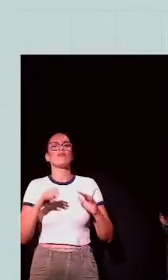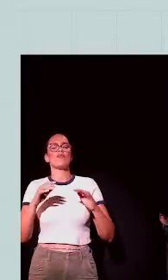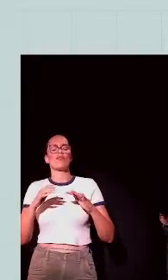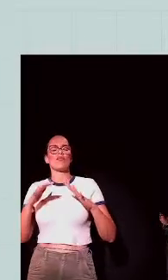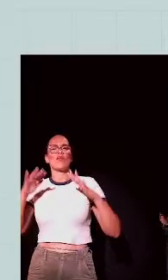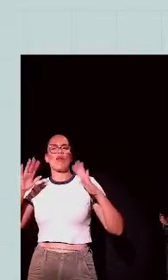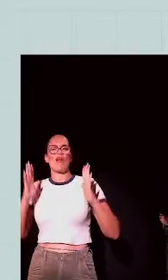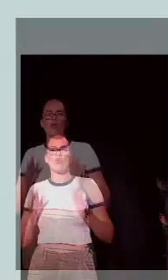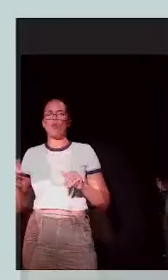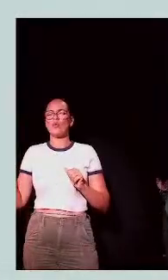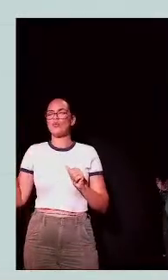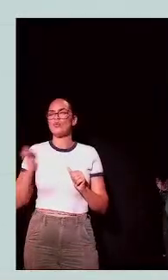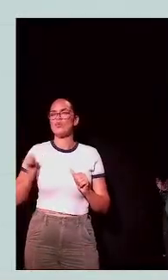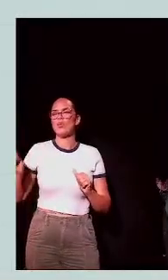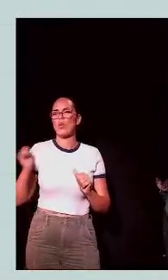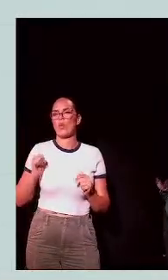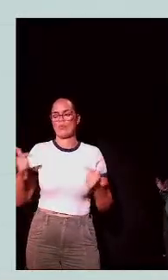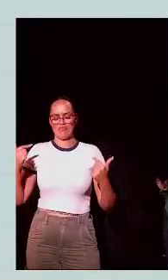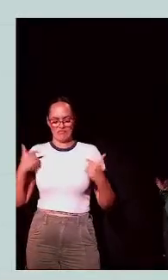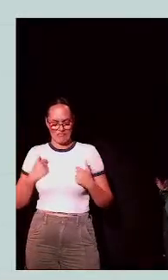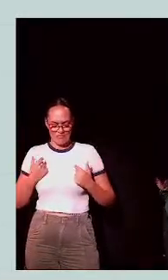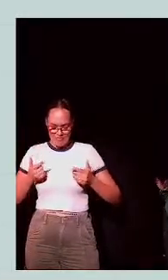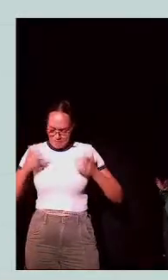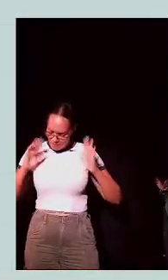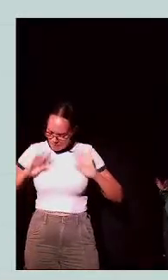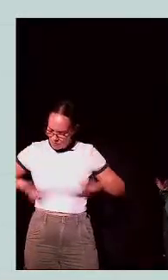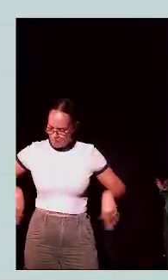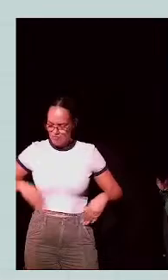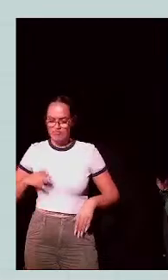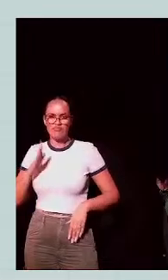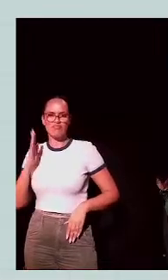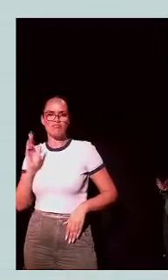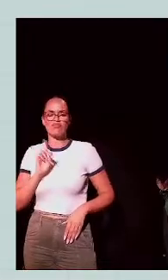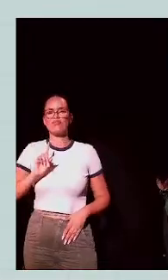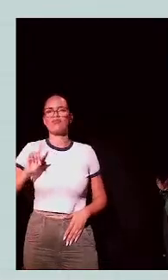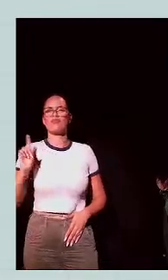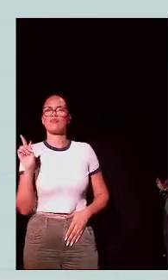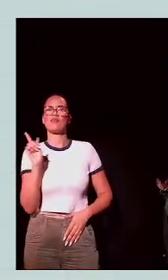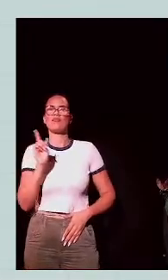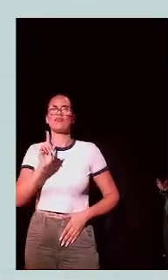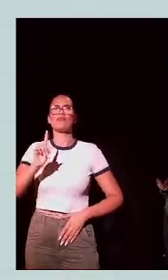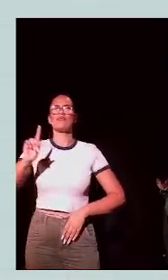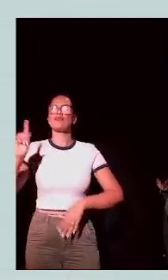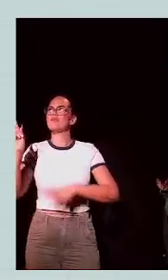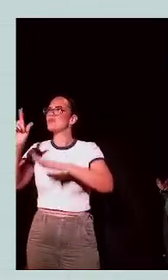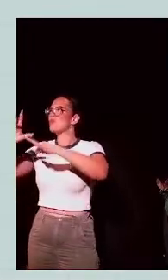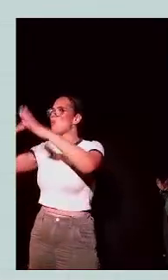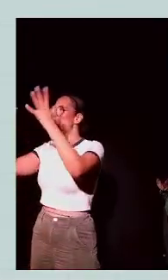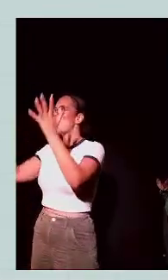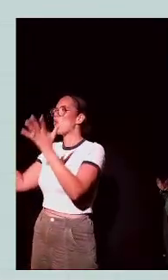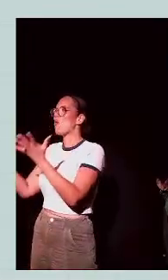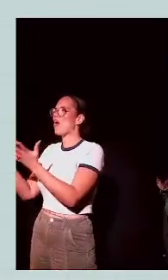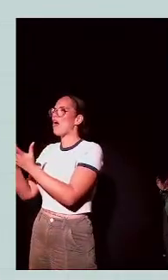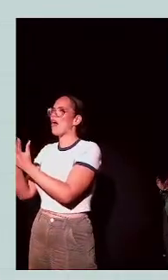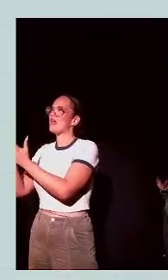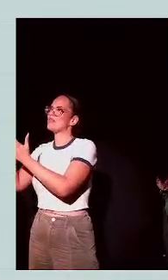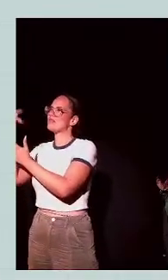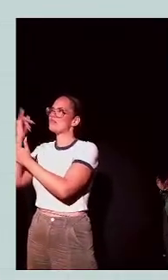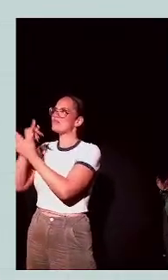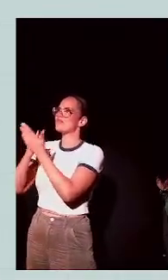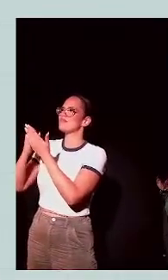undermined, they placed you in a world unkind.